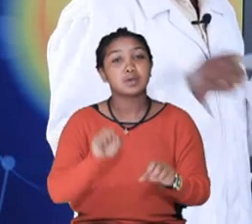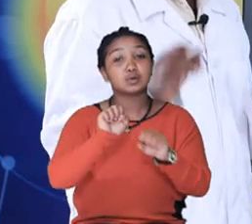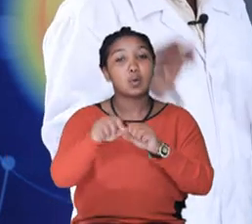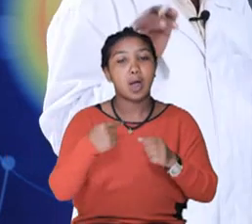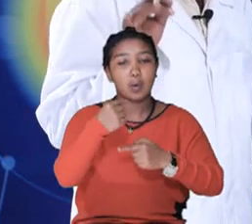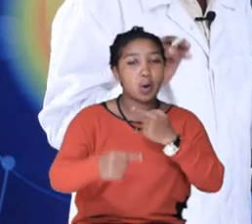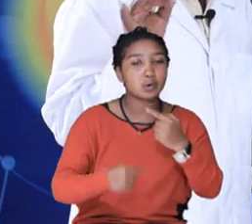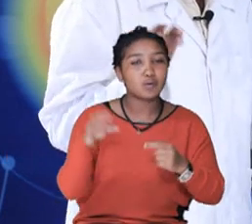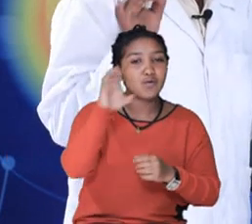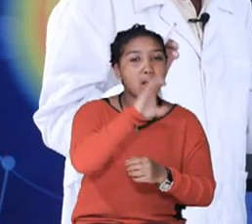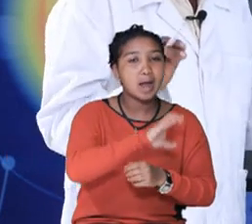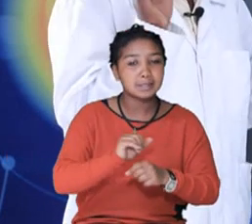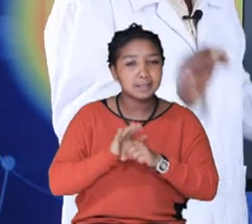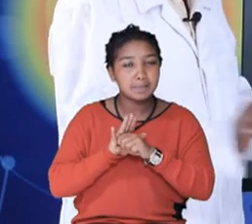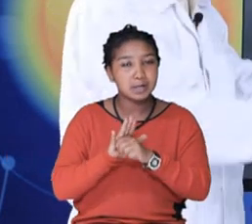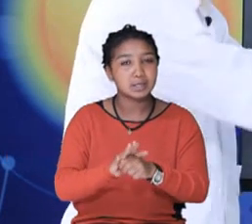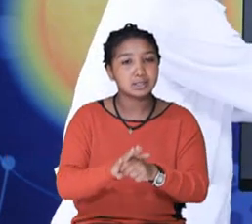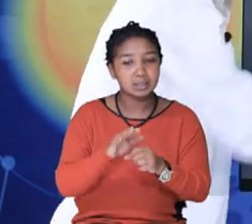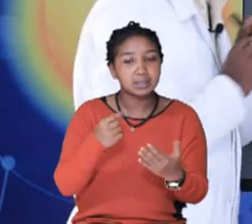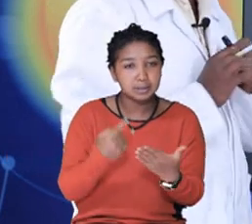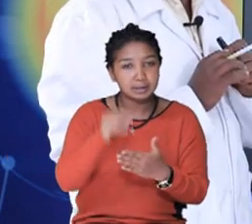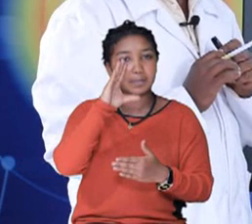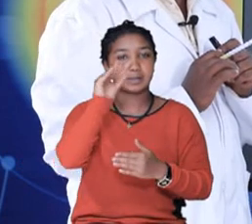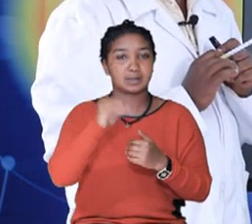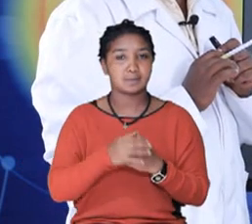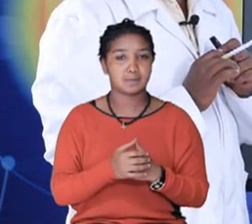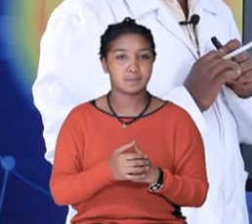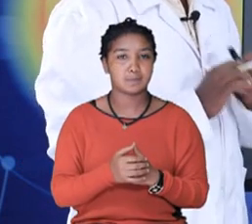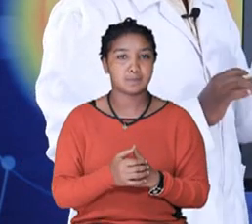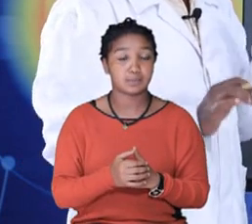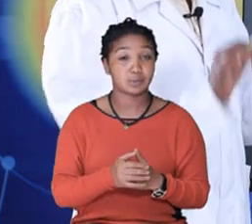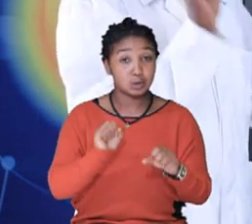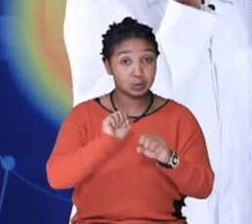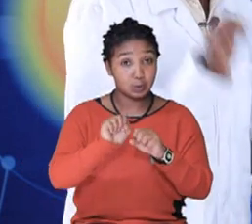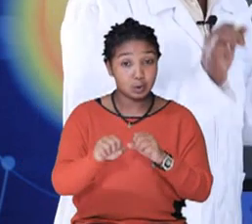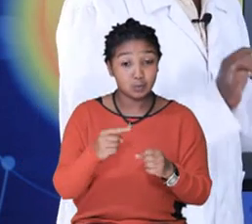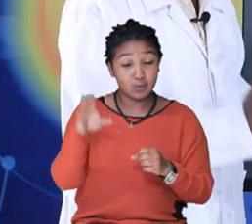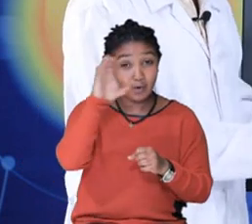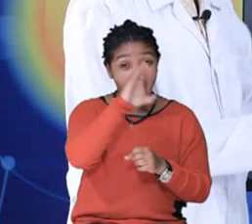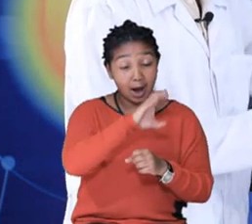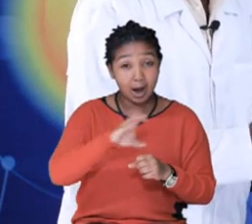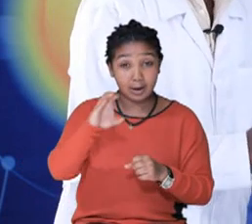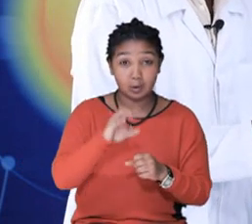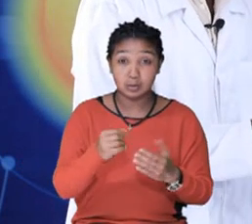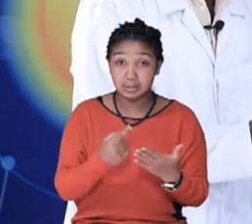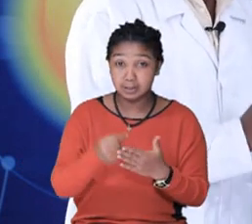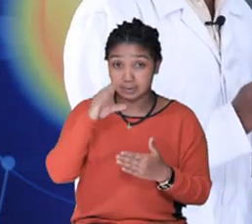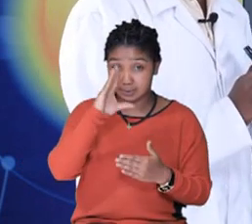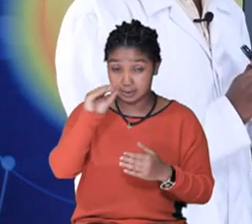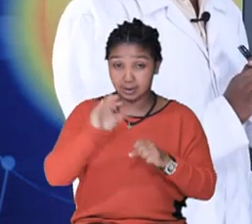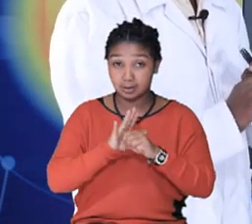So, we are going to find the pressure acting on this person. So, to find the pressure of acting on